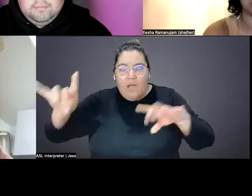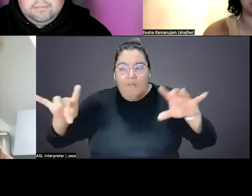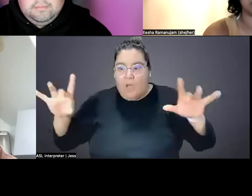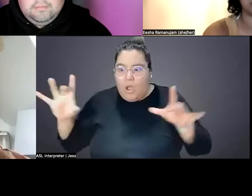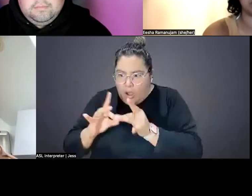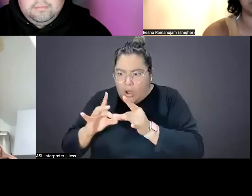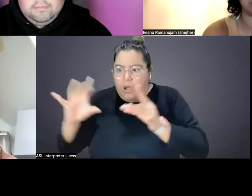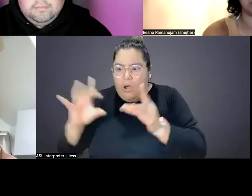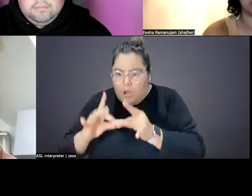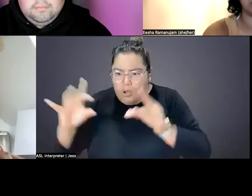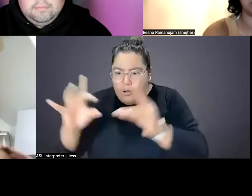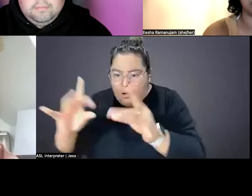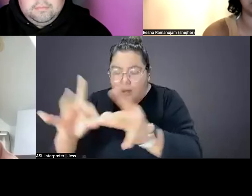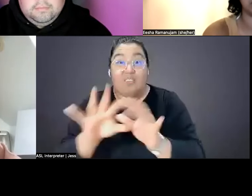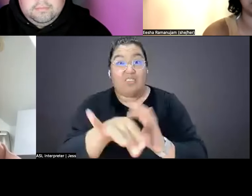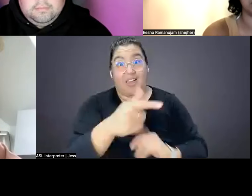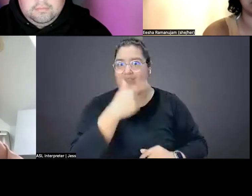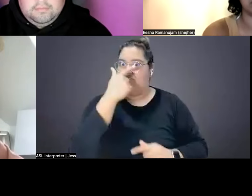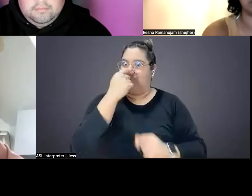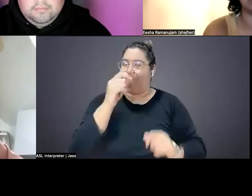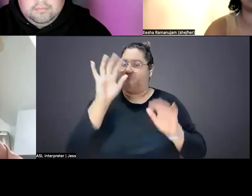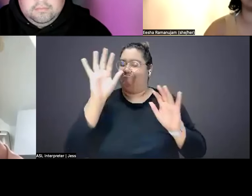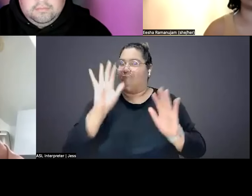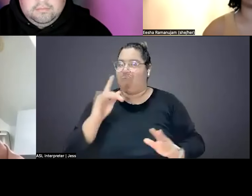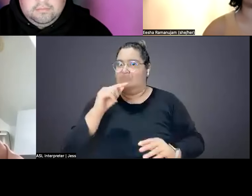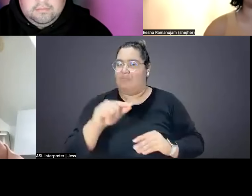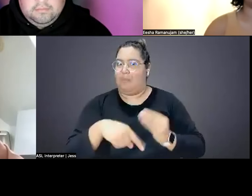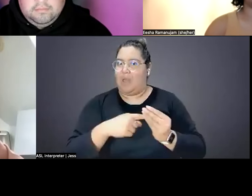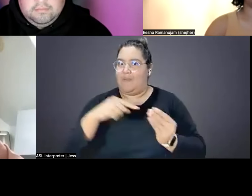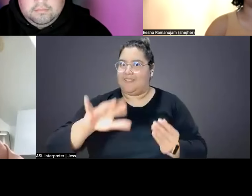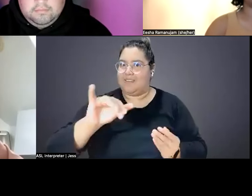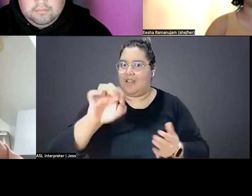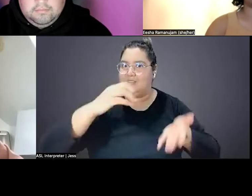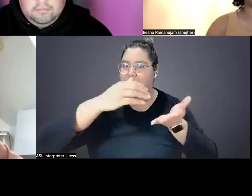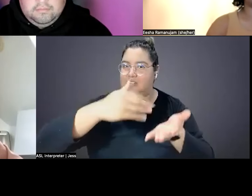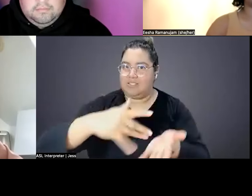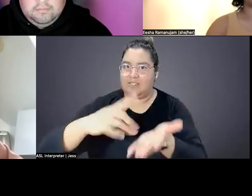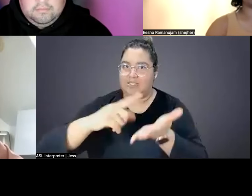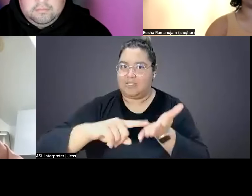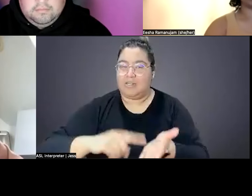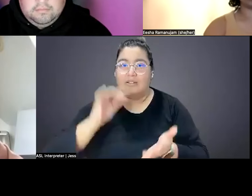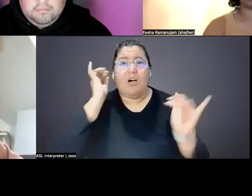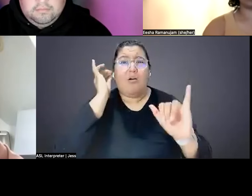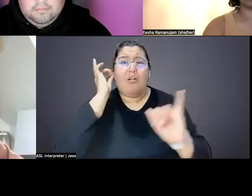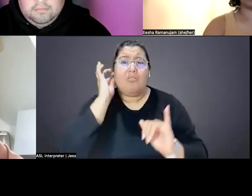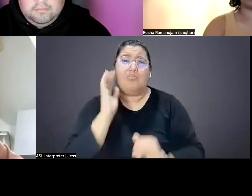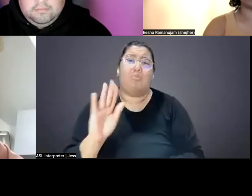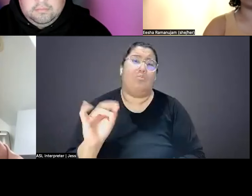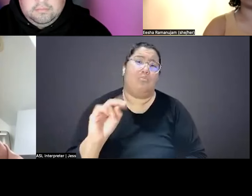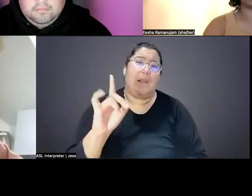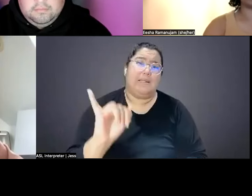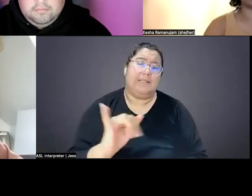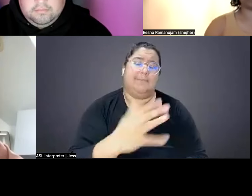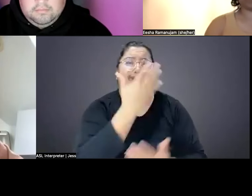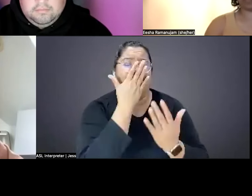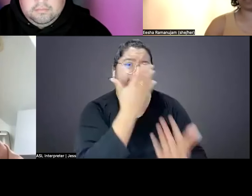about the case study, and also just wanted to express my extreme gratitude to Brandy for doing a